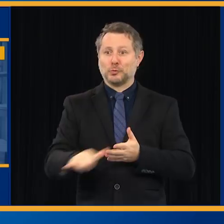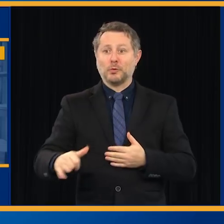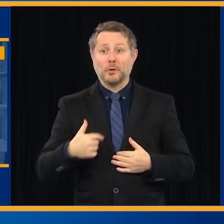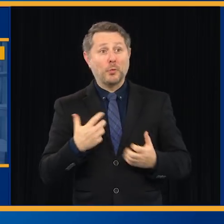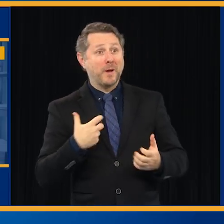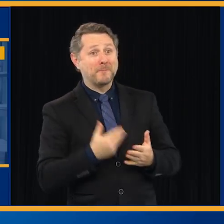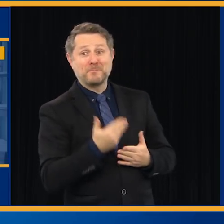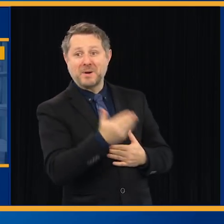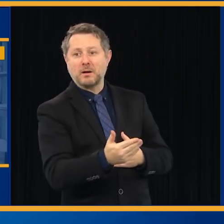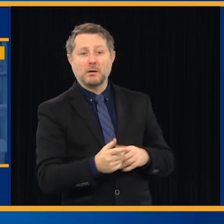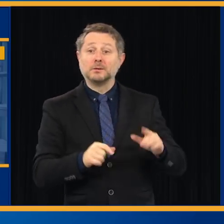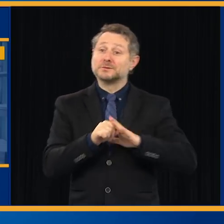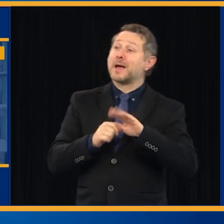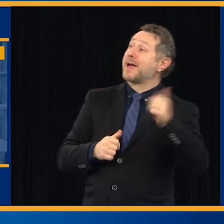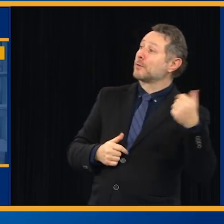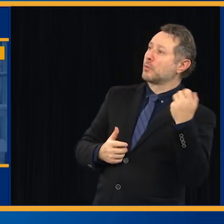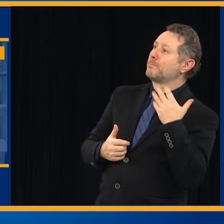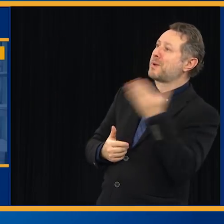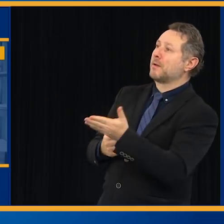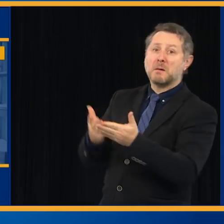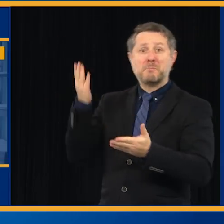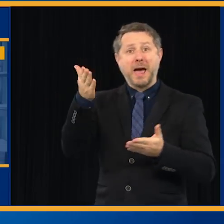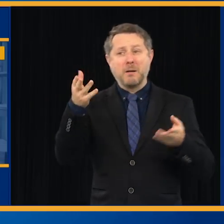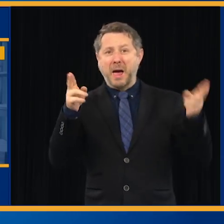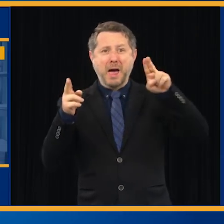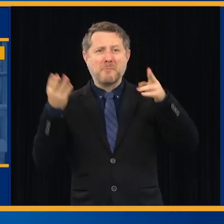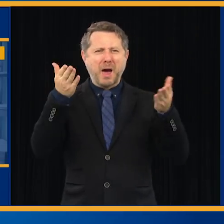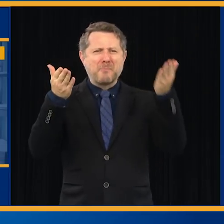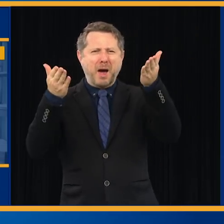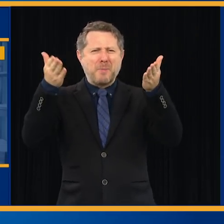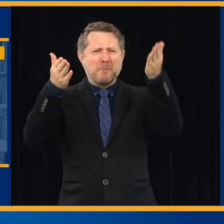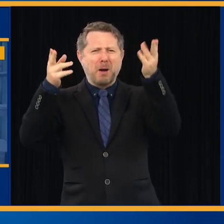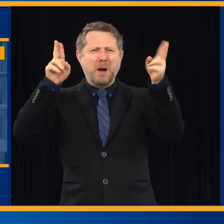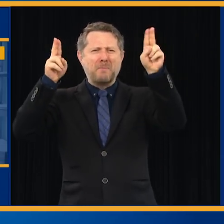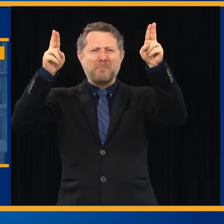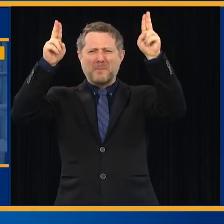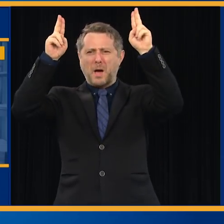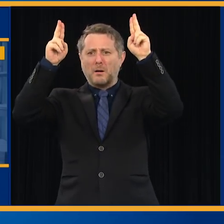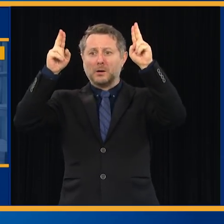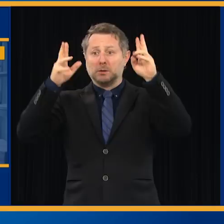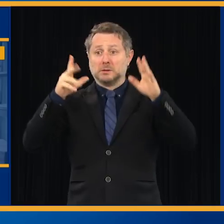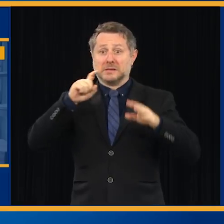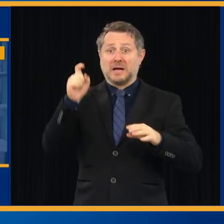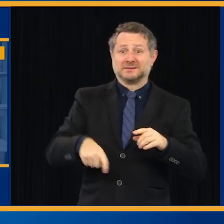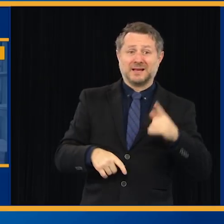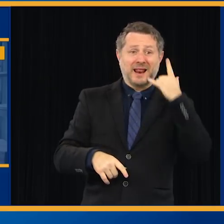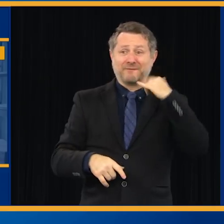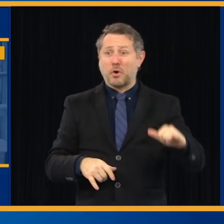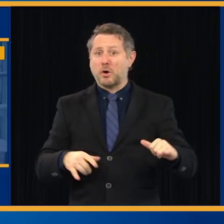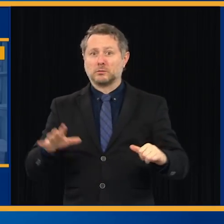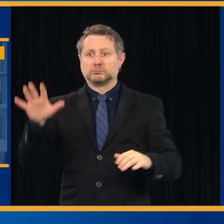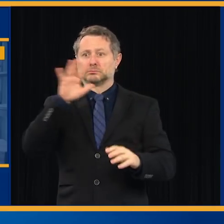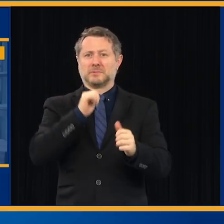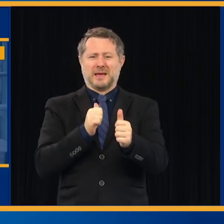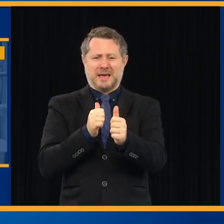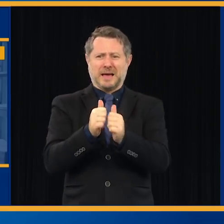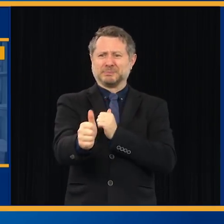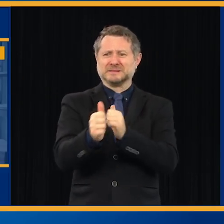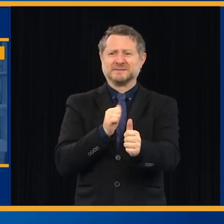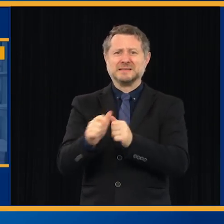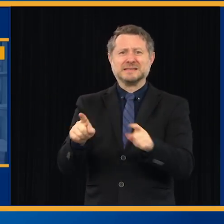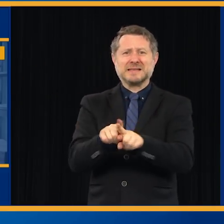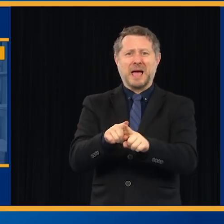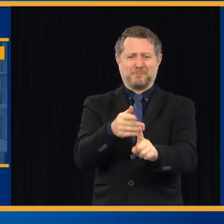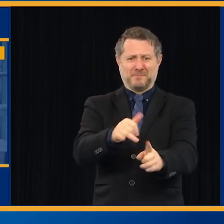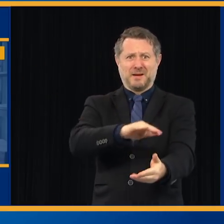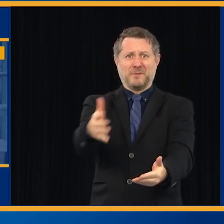other states. Texas, California, other states across the country are trying to buy the same masks from the